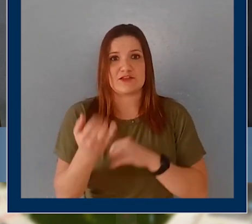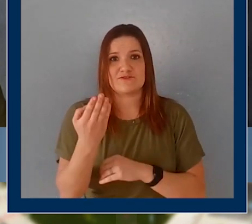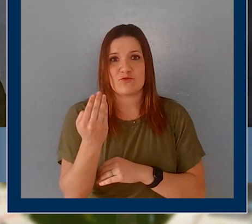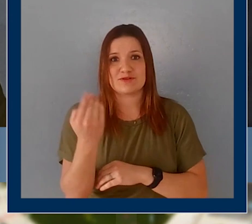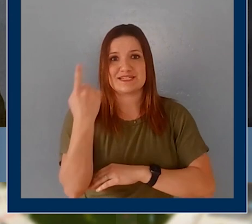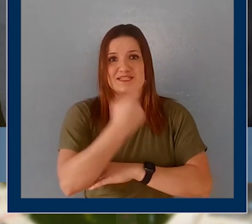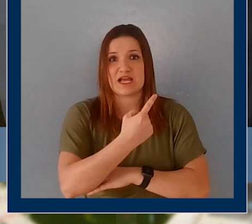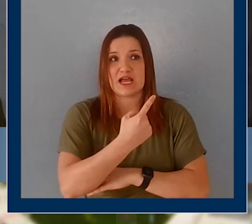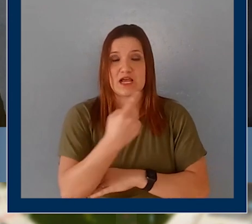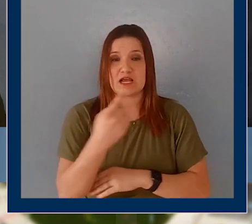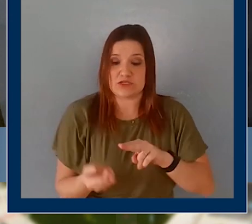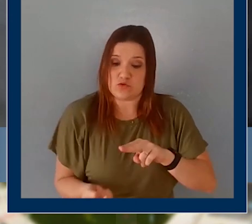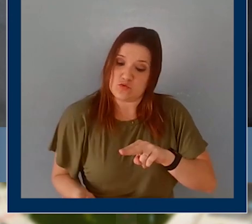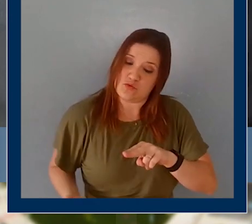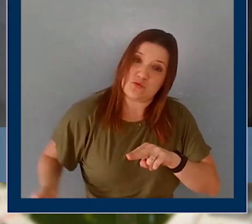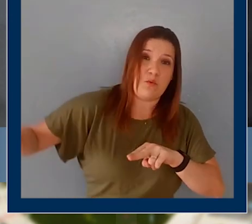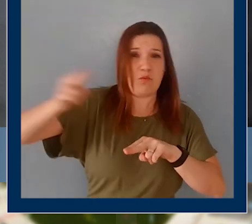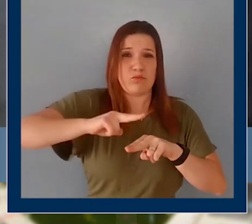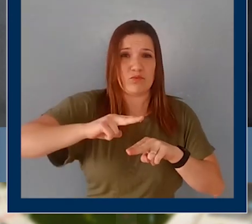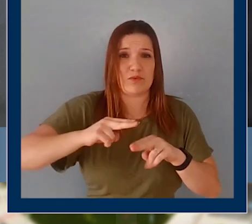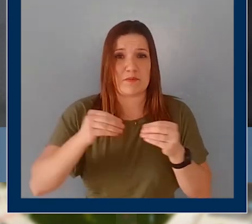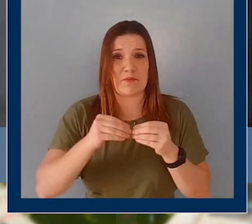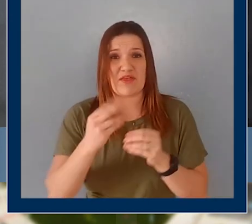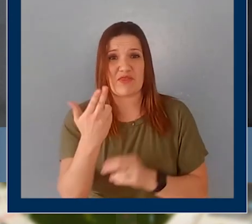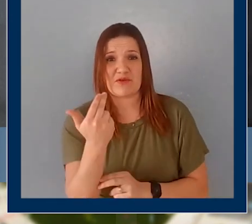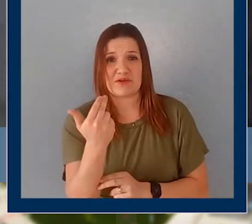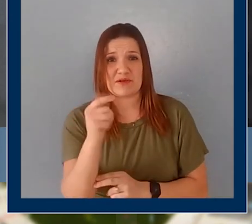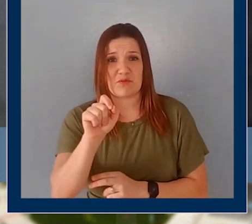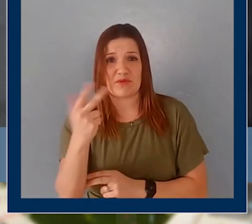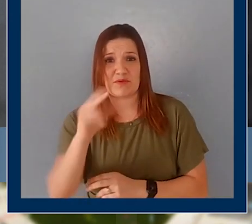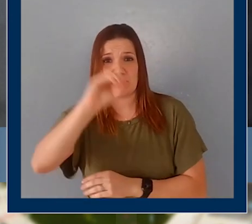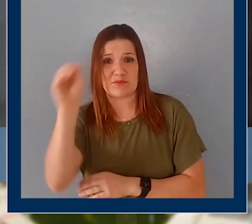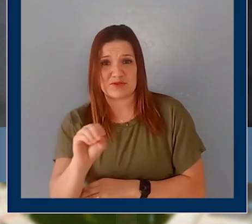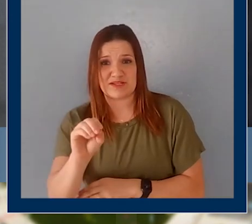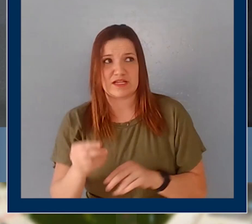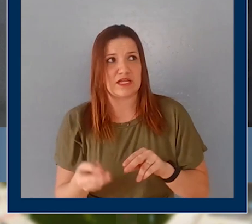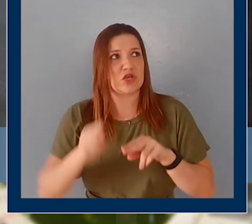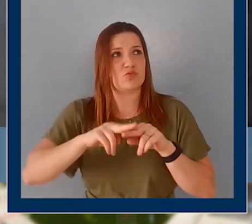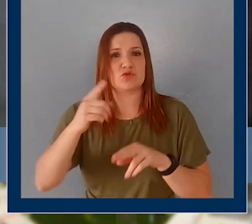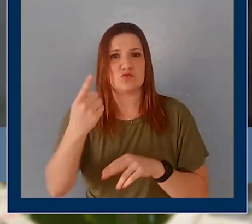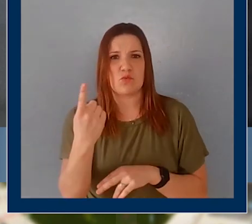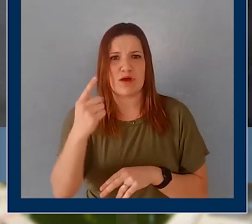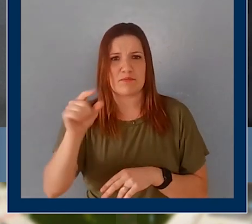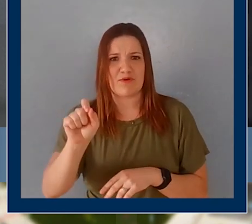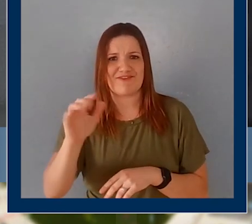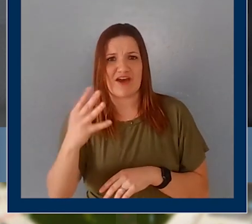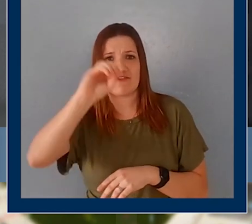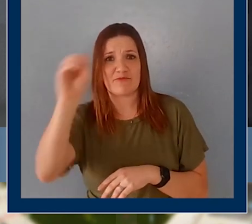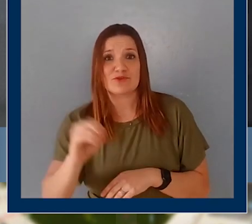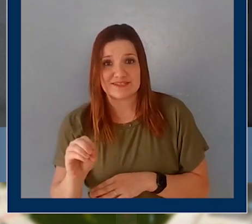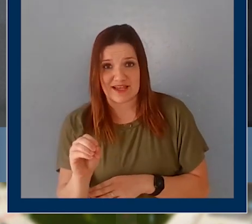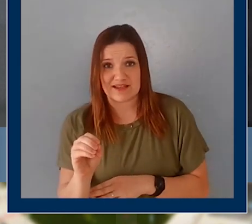of the pandemic, of which 2.8 million Californians, or about 7.5%, have